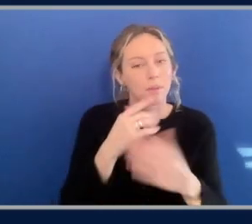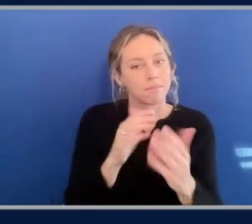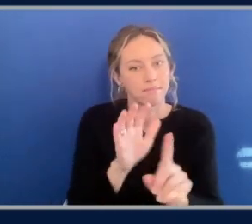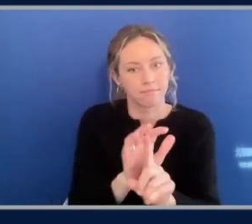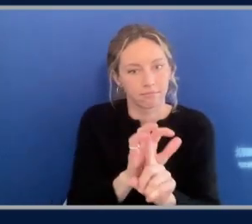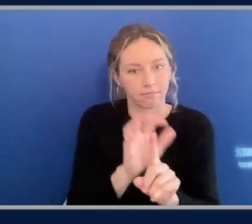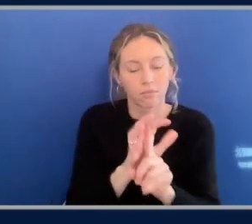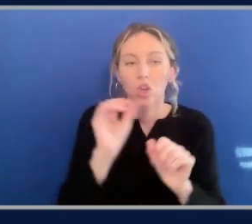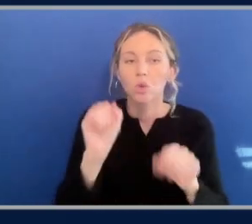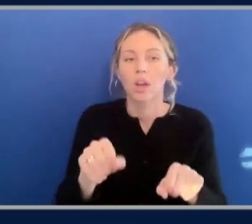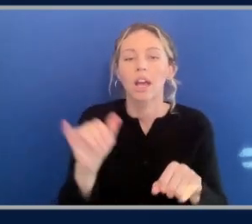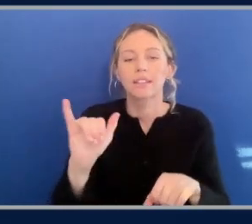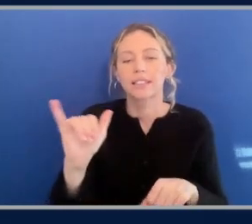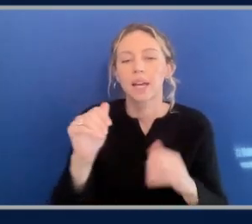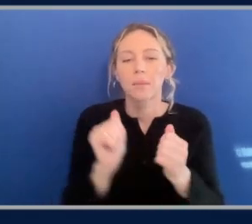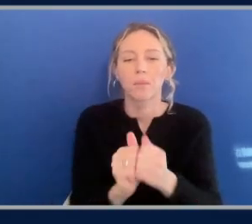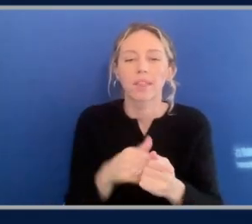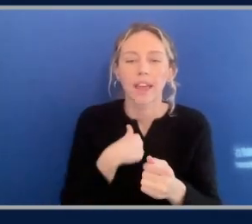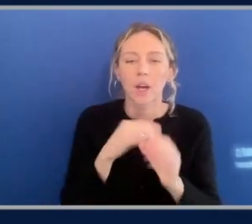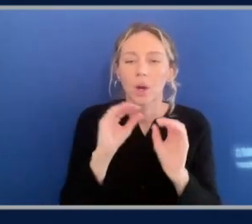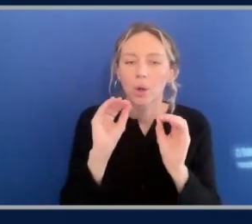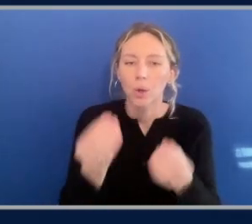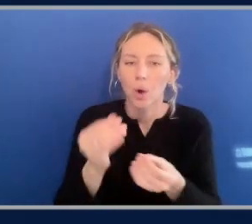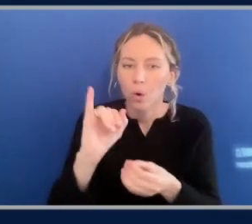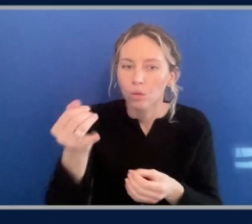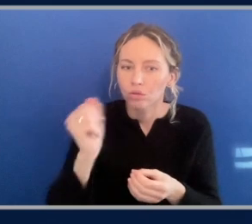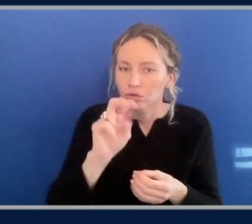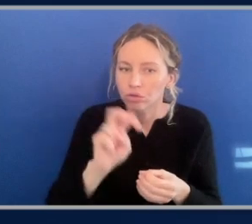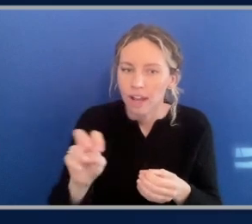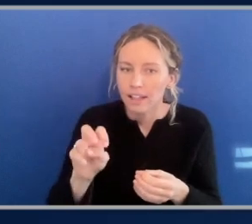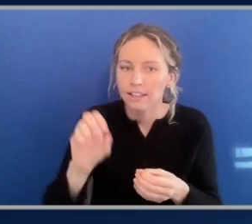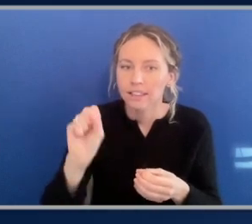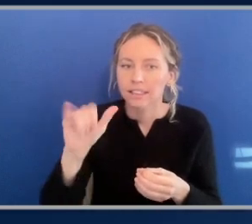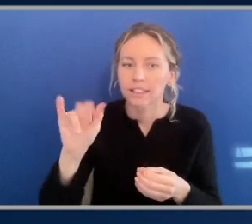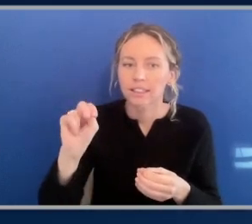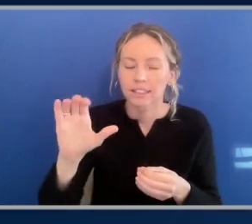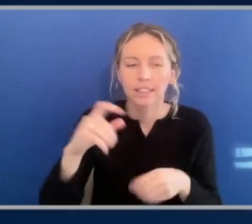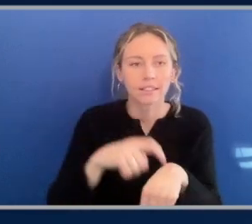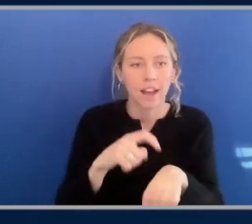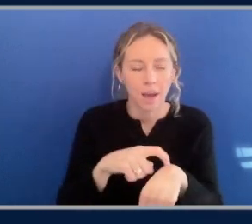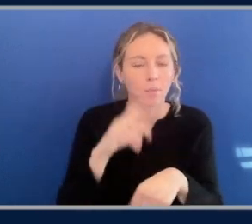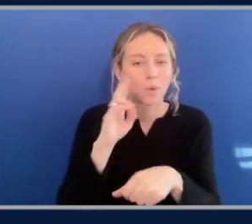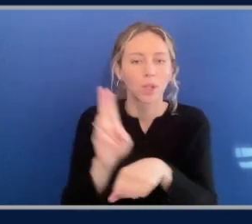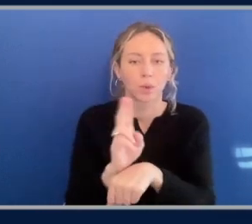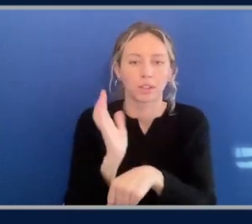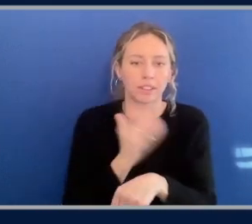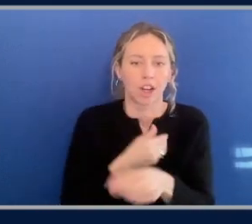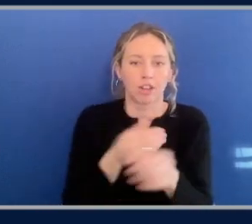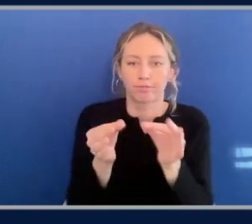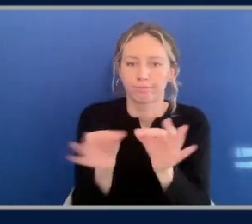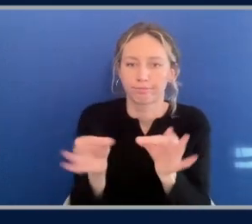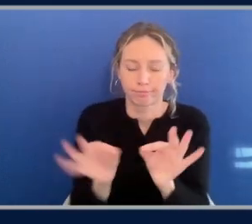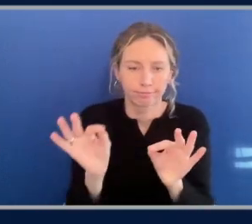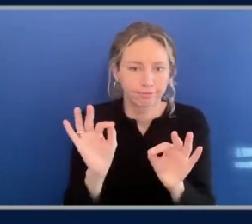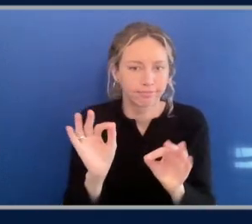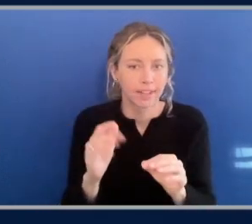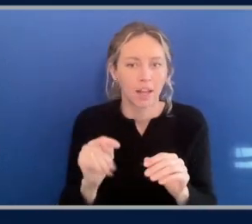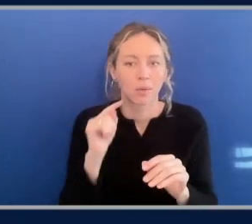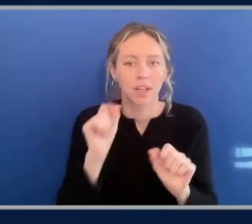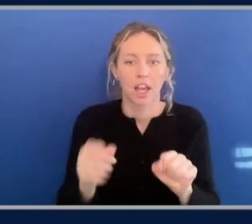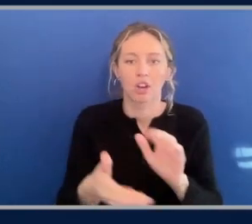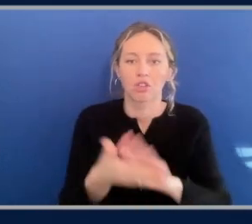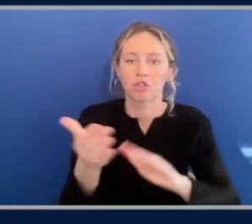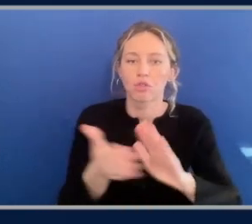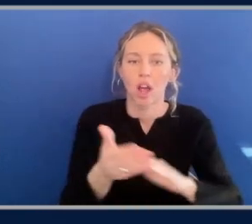to Node.js's async runtime a little bit. It allows us to use async await semantics, and it allows us to run